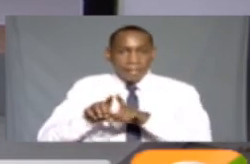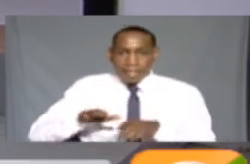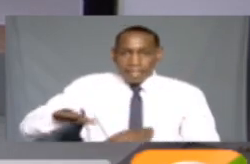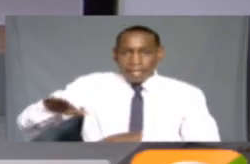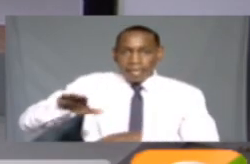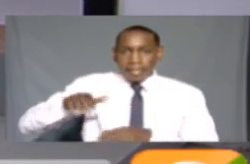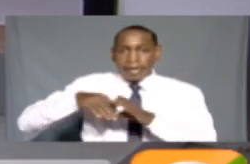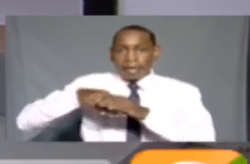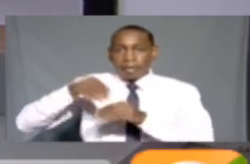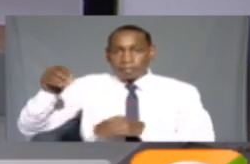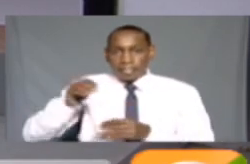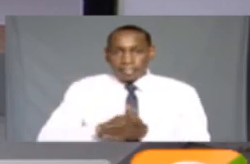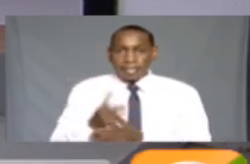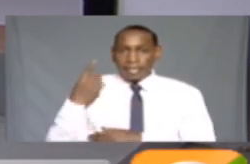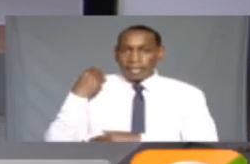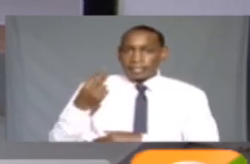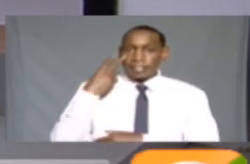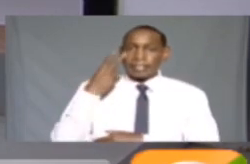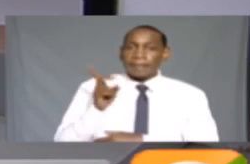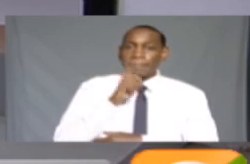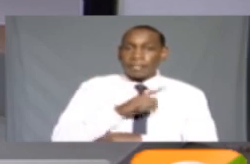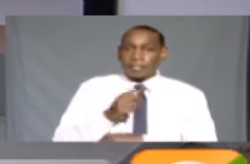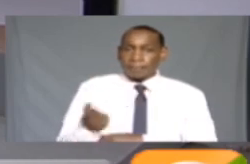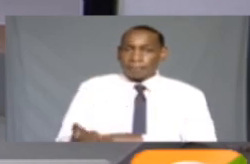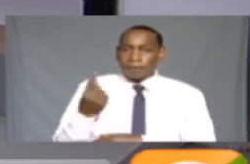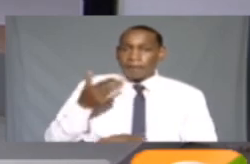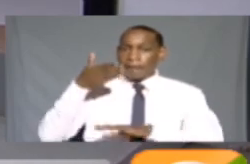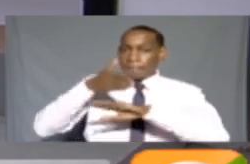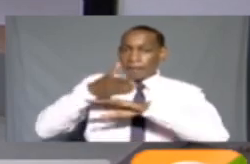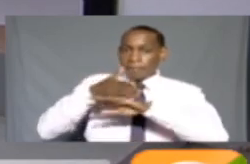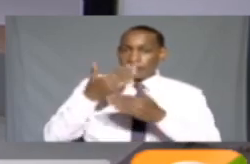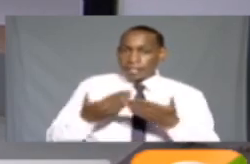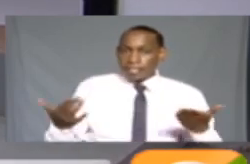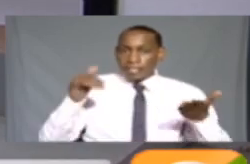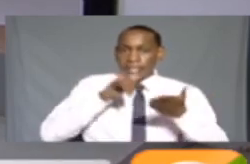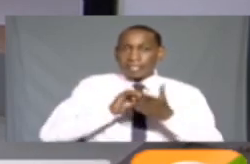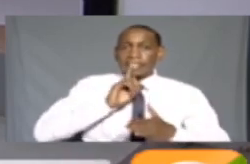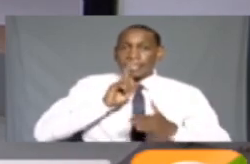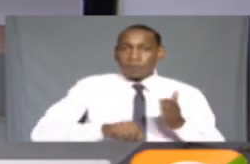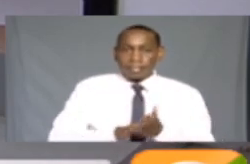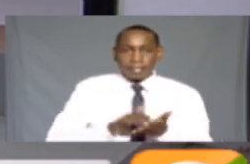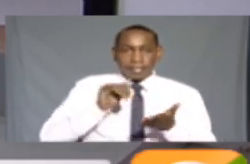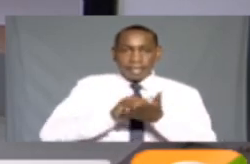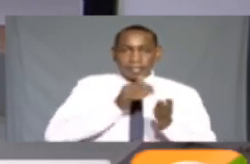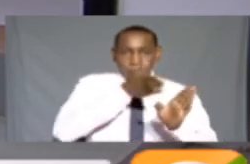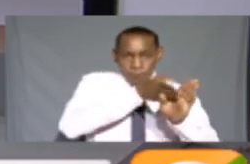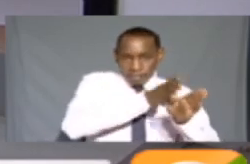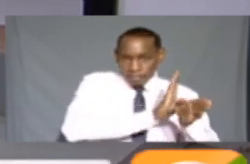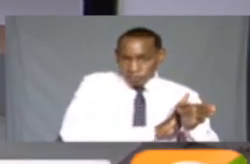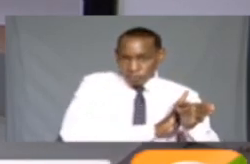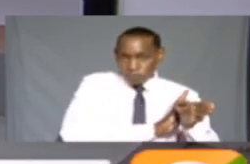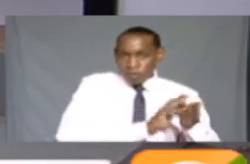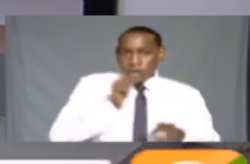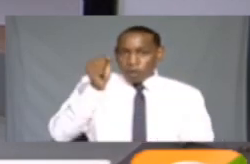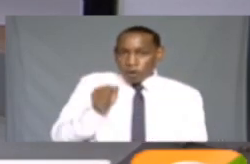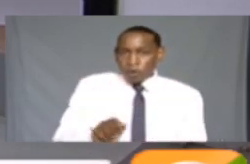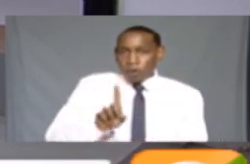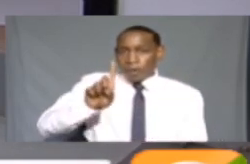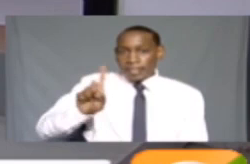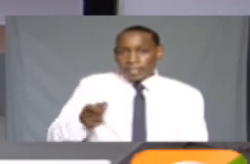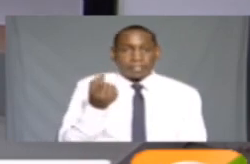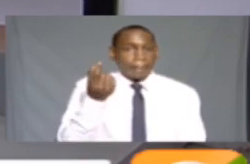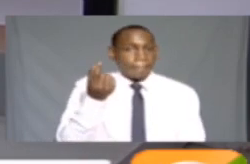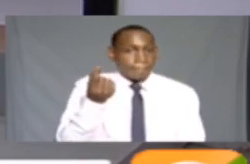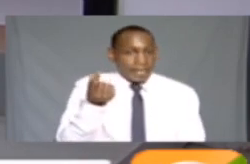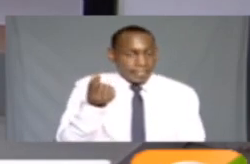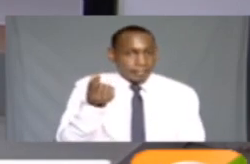region. More recently, we have seen the emergence of counterfeits, which is why he said there will be the withdrawal of the old 1,000